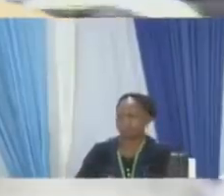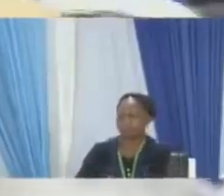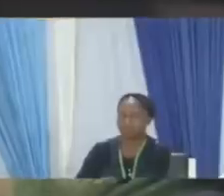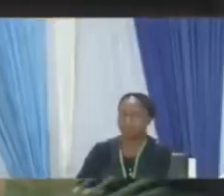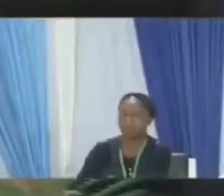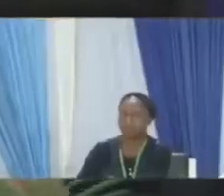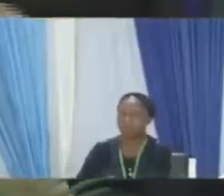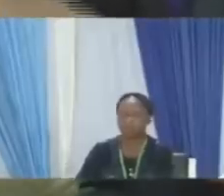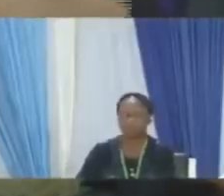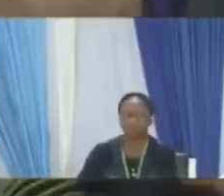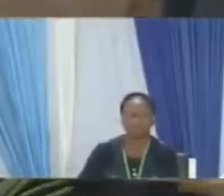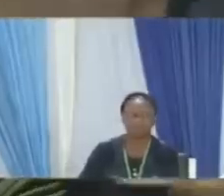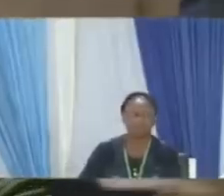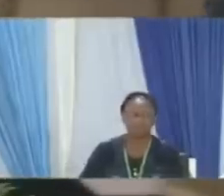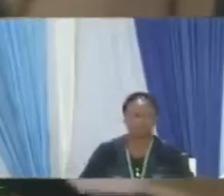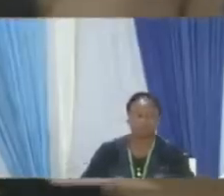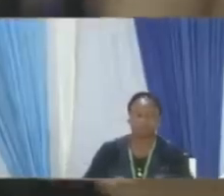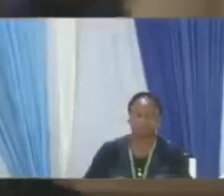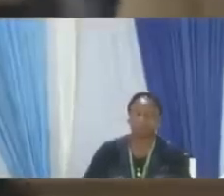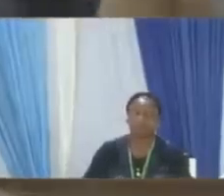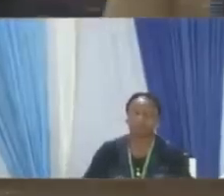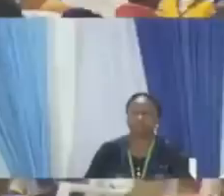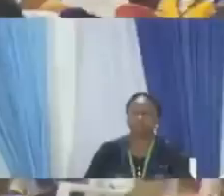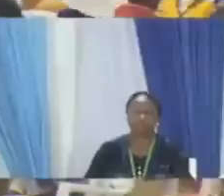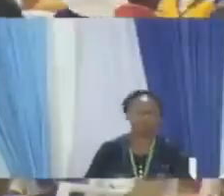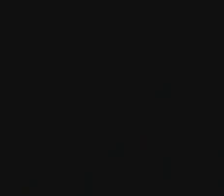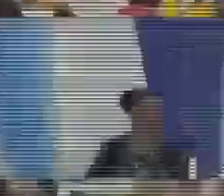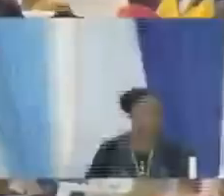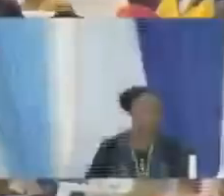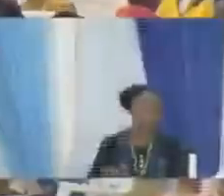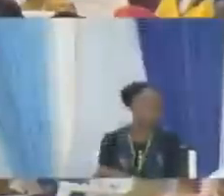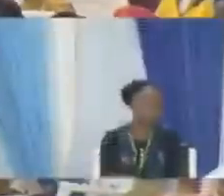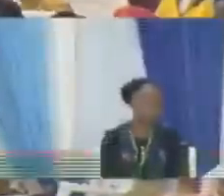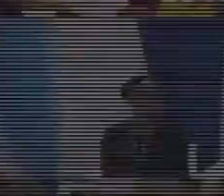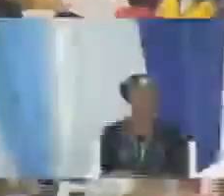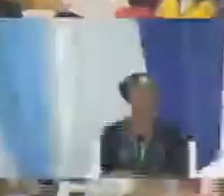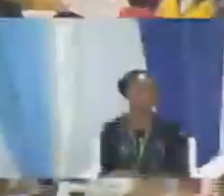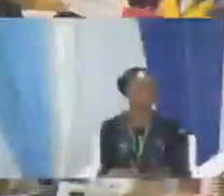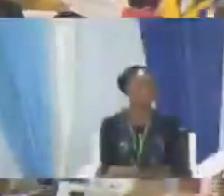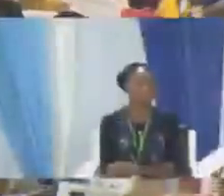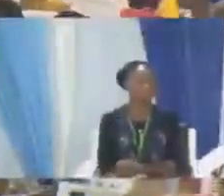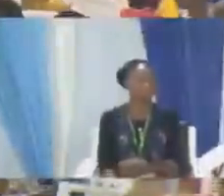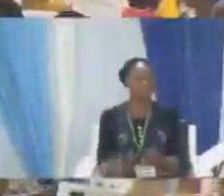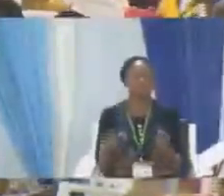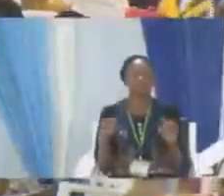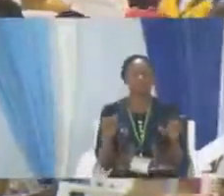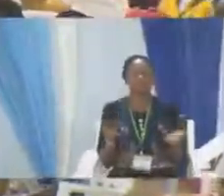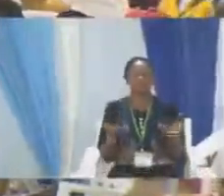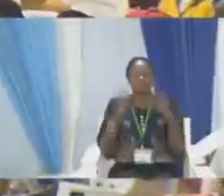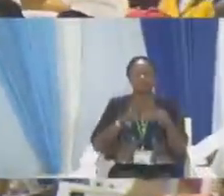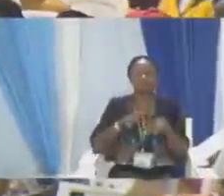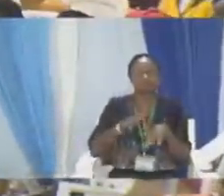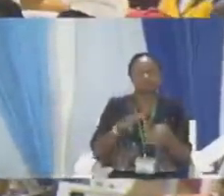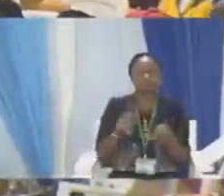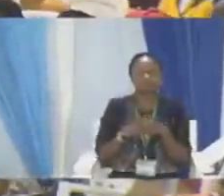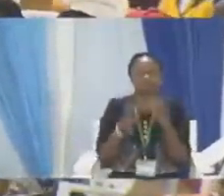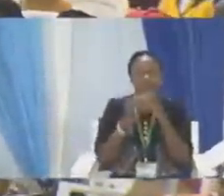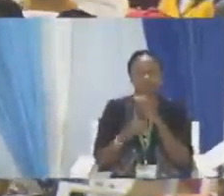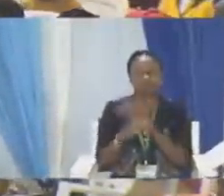praise and glory. Can we rise on our feet as we worship God? Can we rise on our feet as we worship our Maker